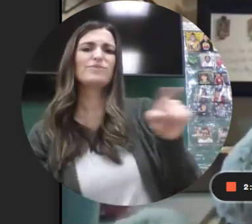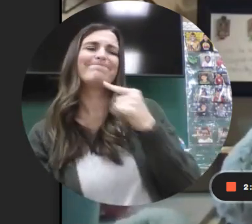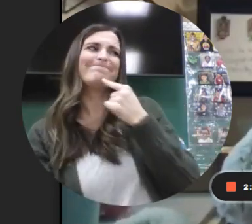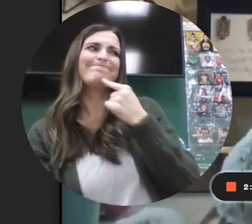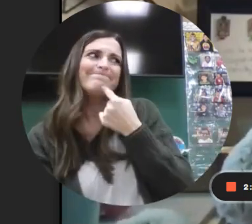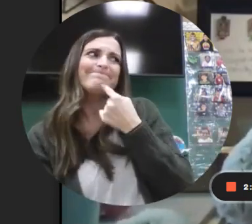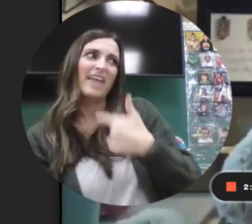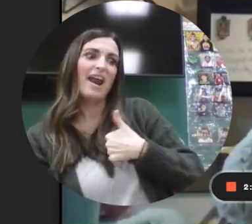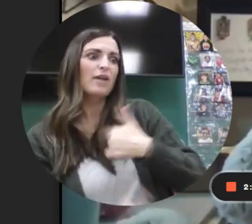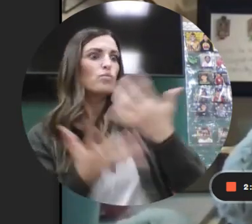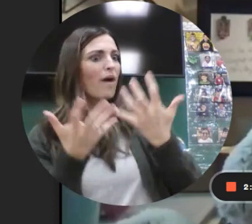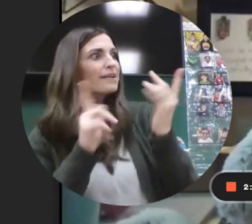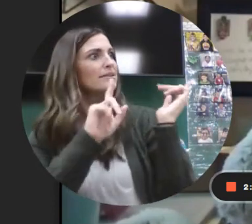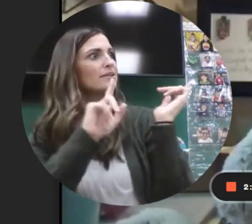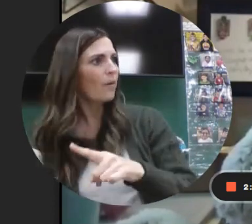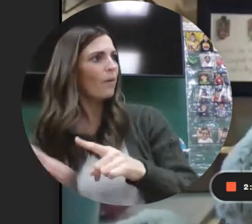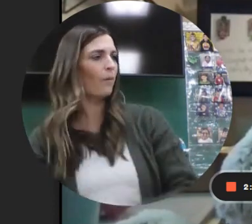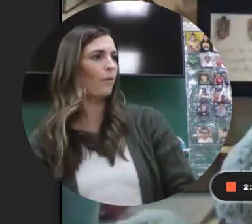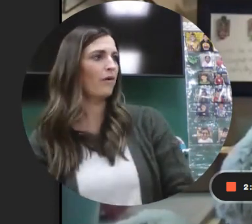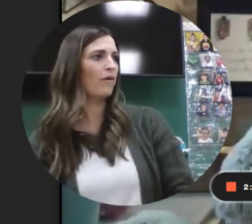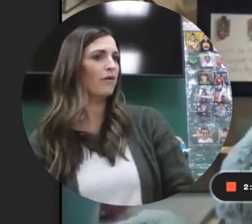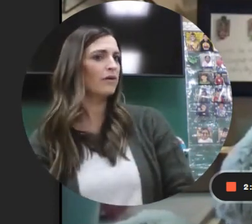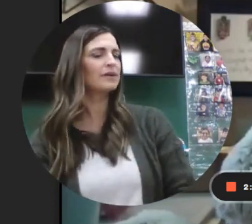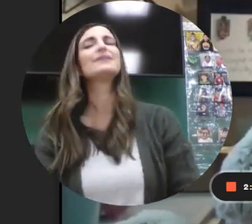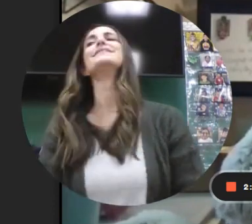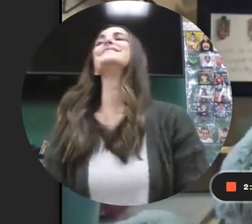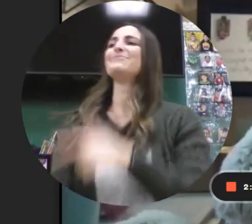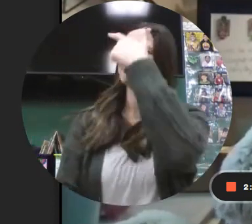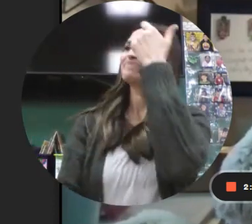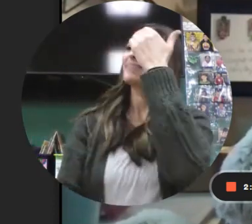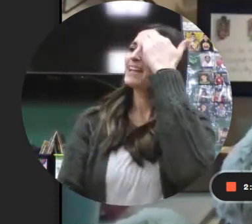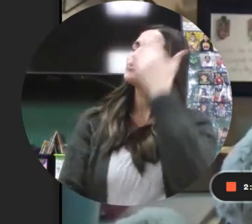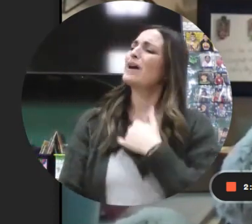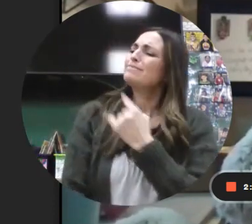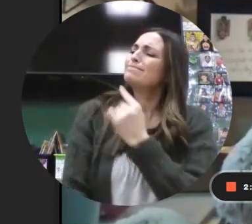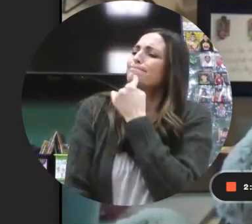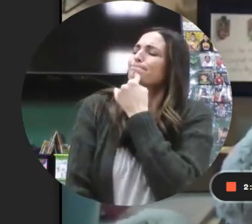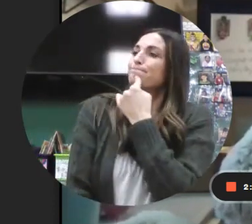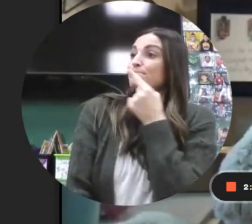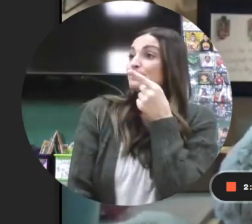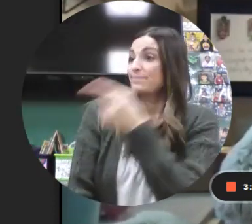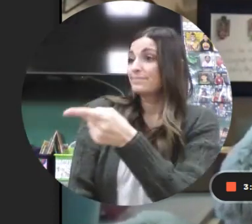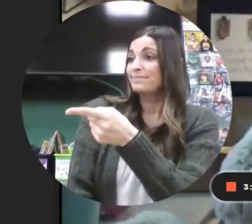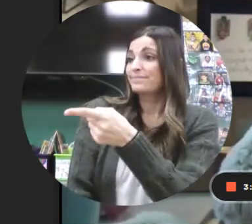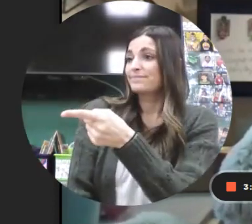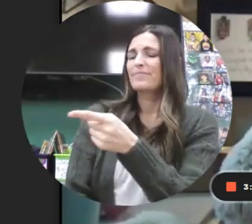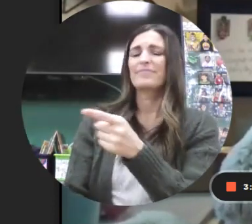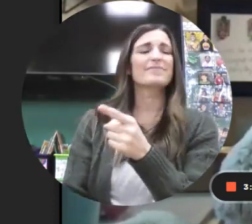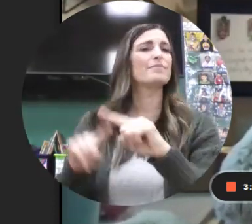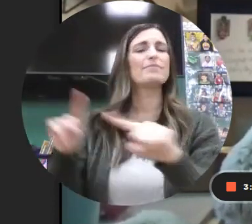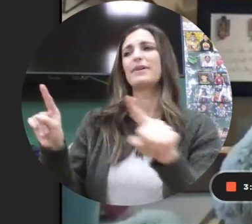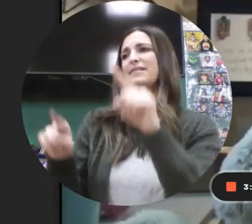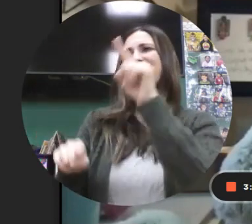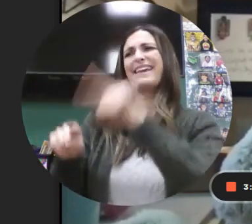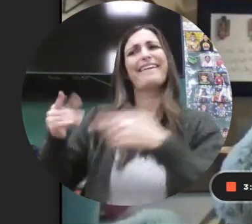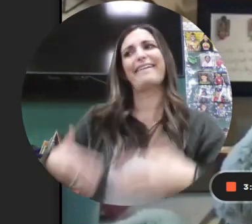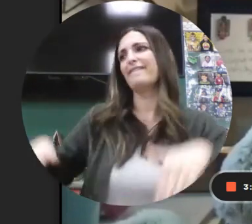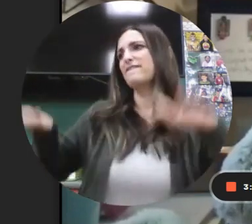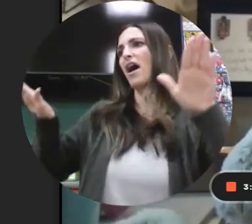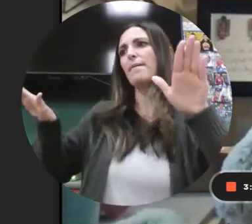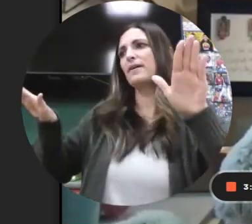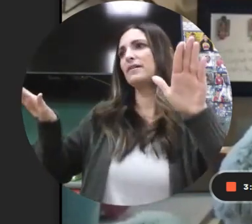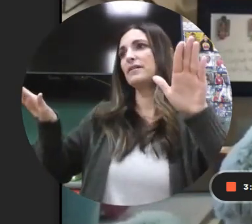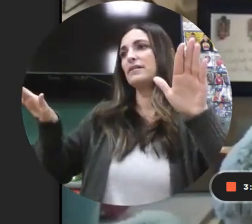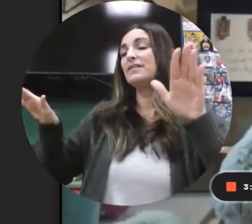that I wanted to go." "That's because I knew I'd miss you," Mom said. "But you can't choose to give up when something gets